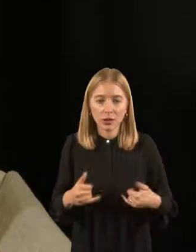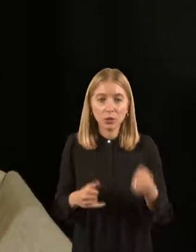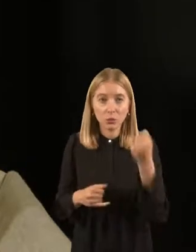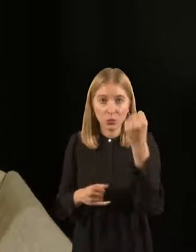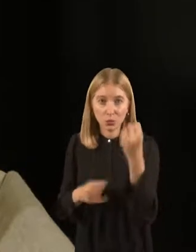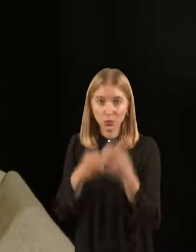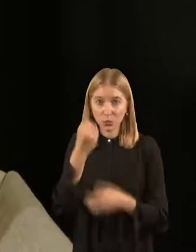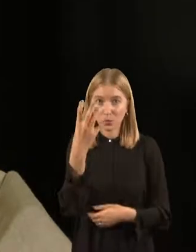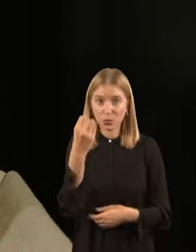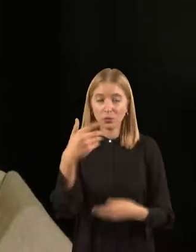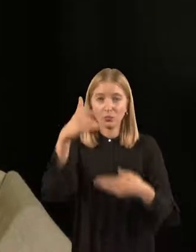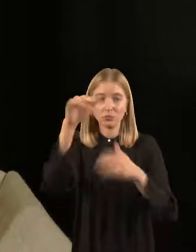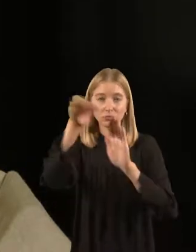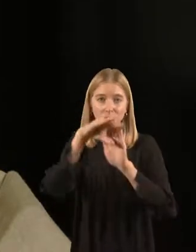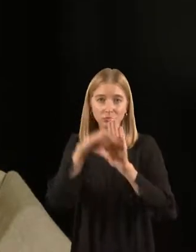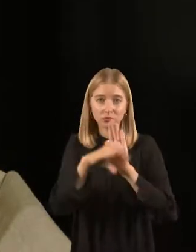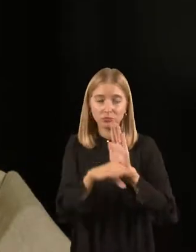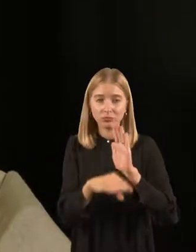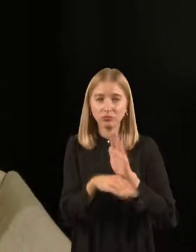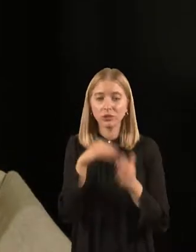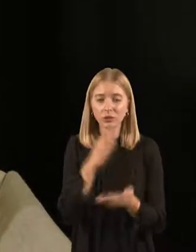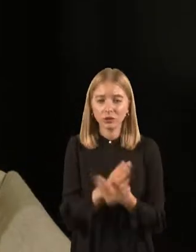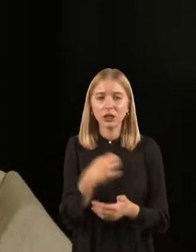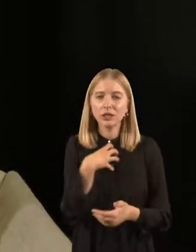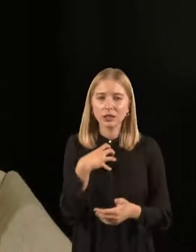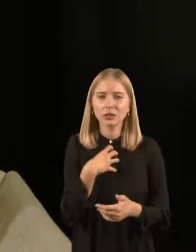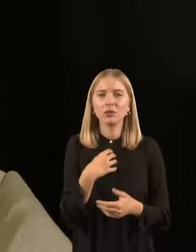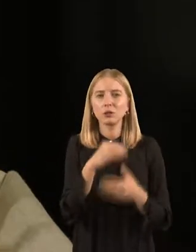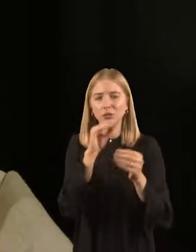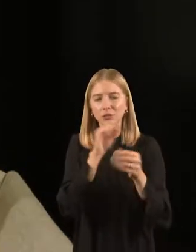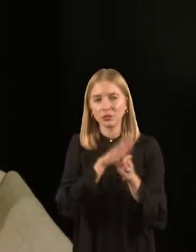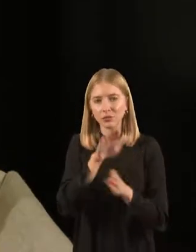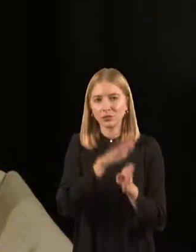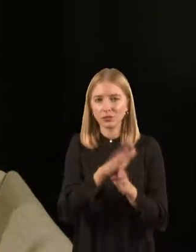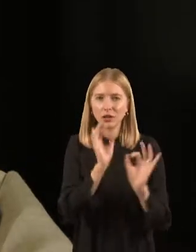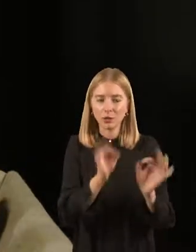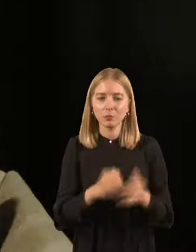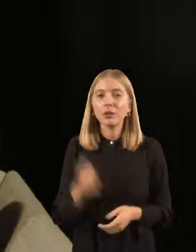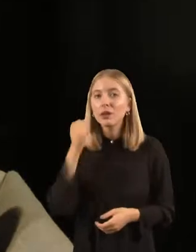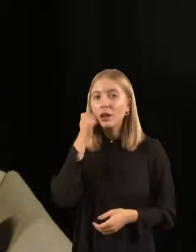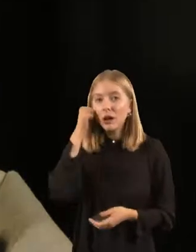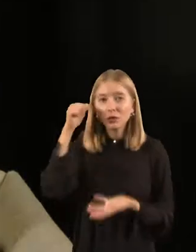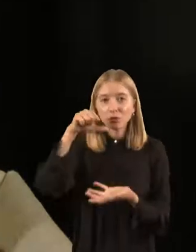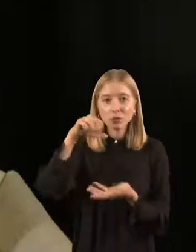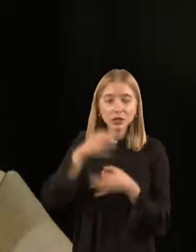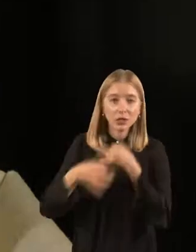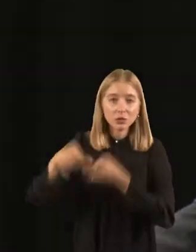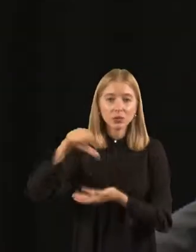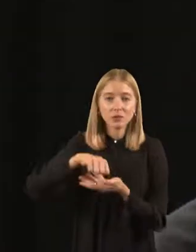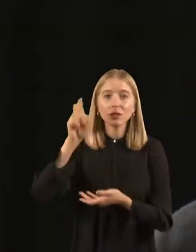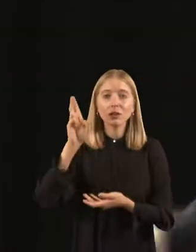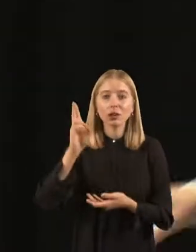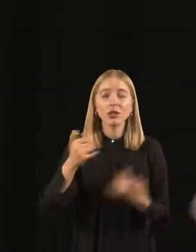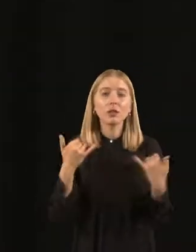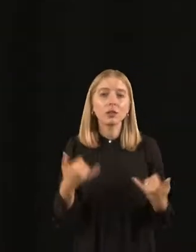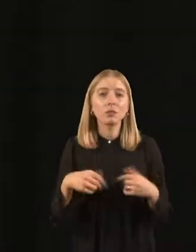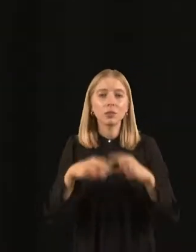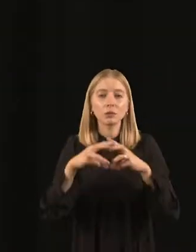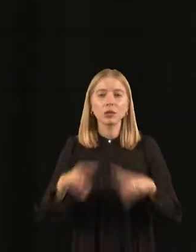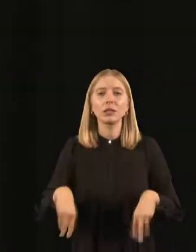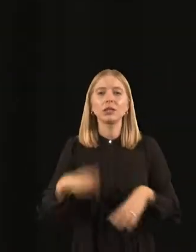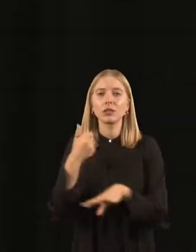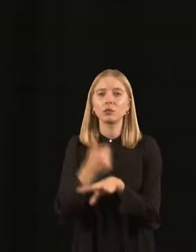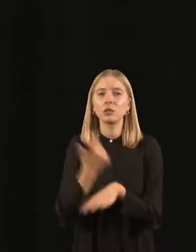balance between different aspects, green economy, societal interests, and so on and so forth. Let's hope for a better